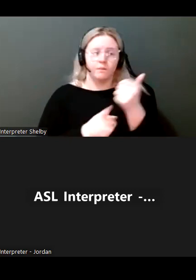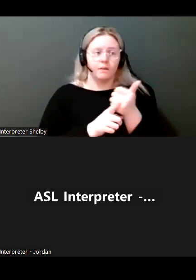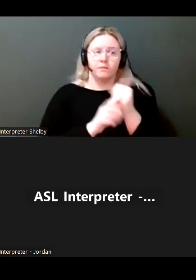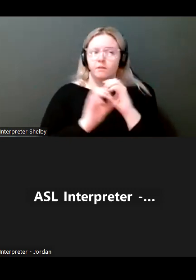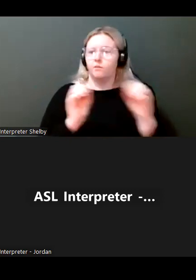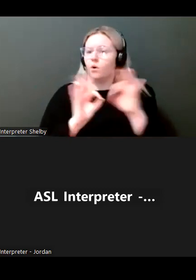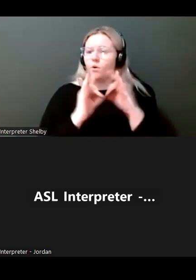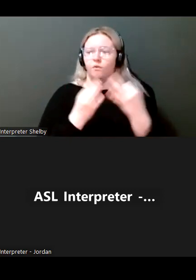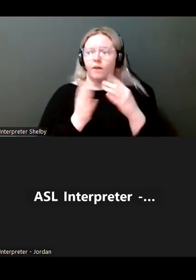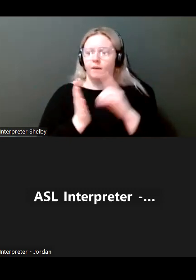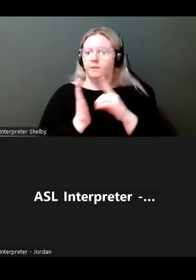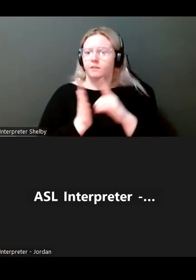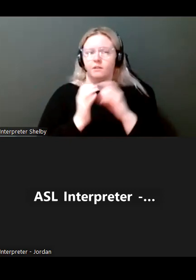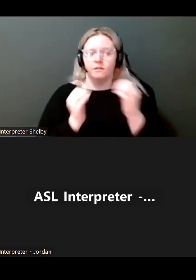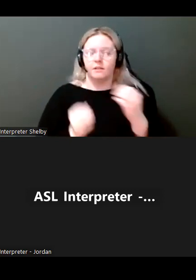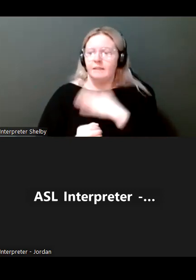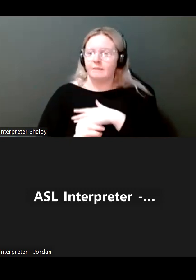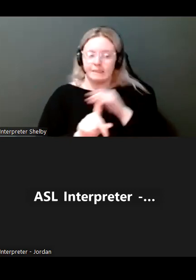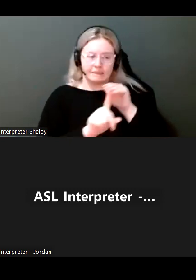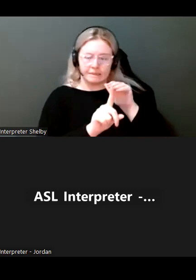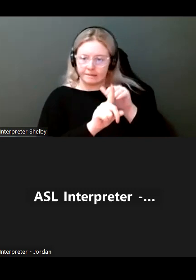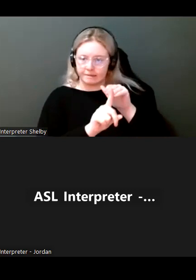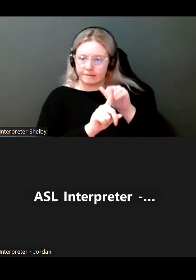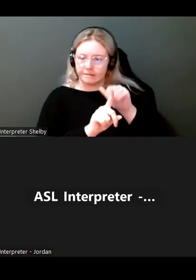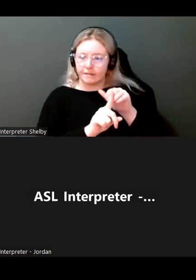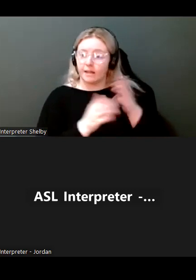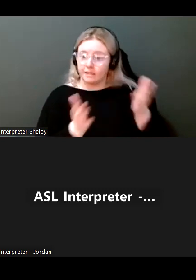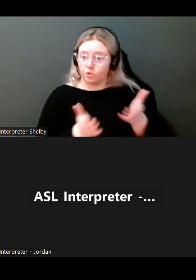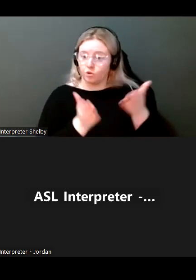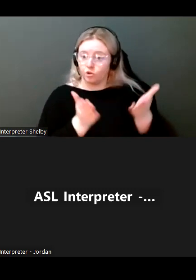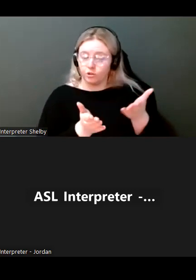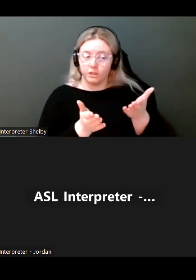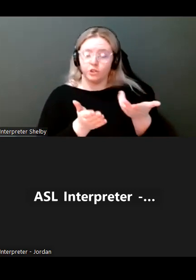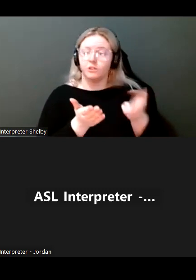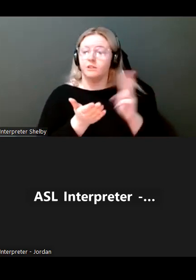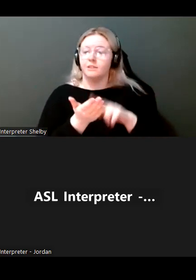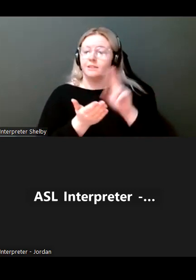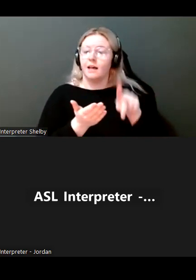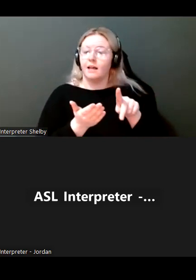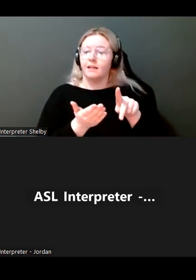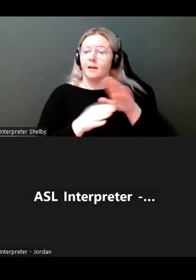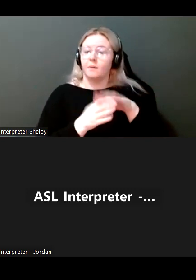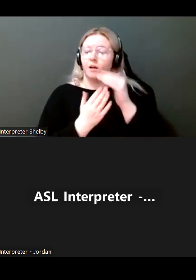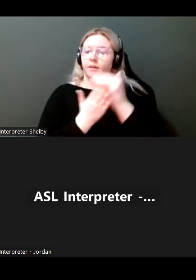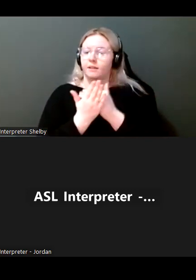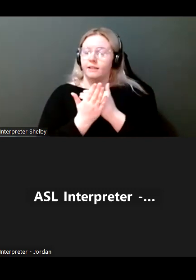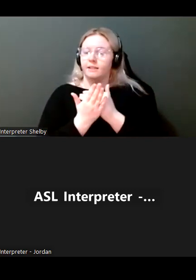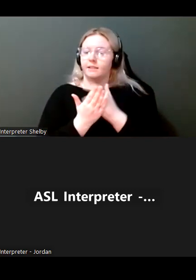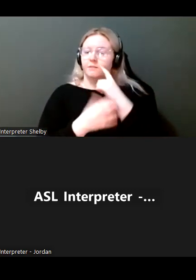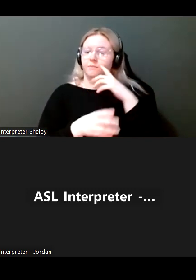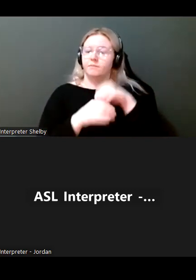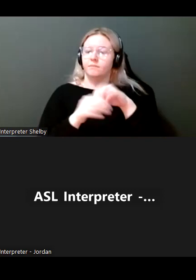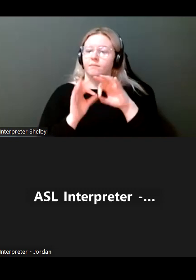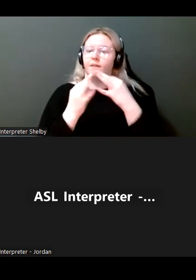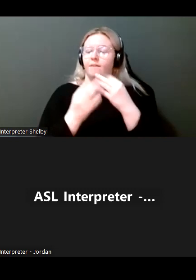physician, please remind them and encourage them to sign up to put their name on the list to be a part of one of the family